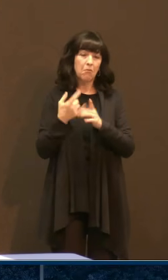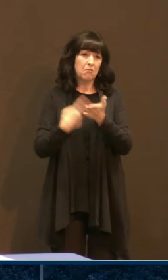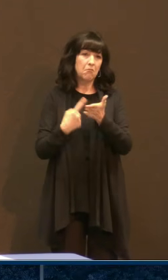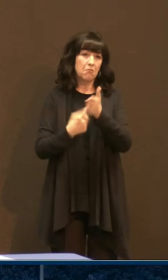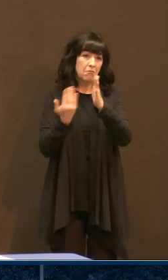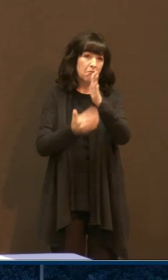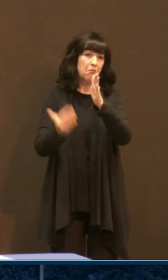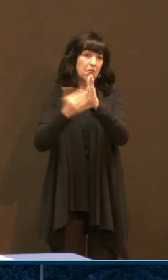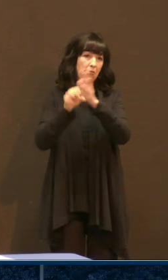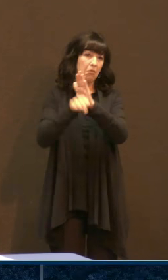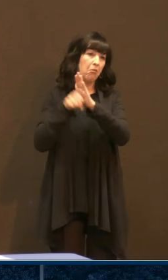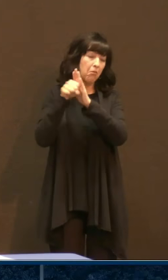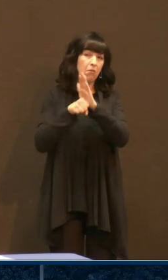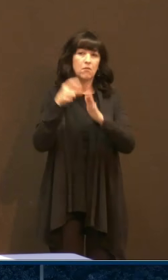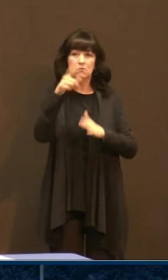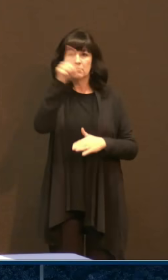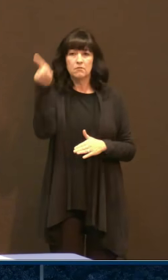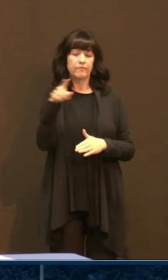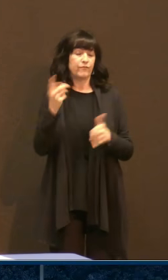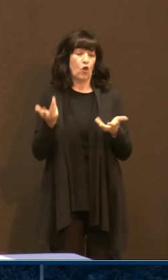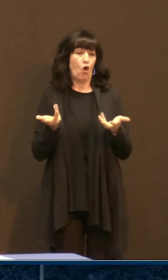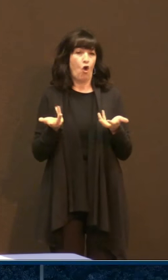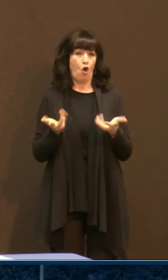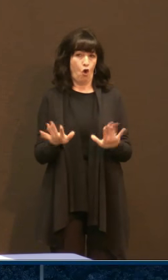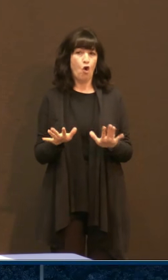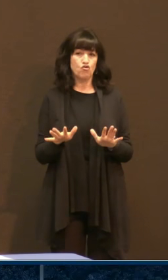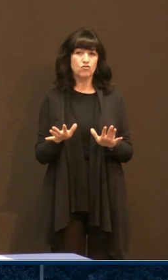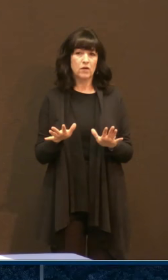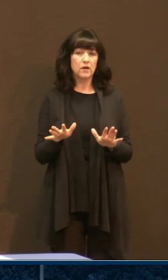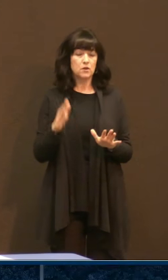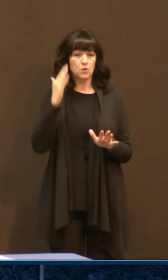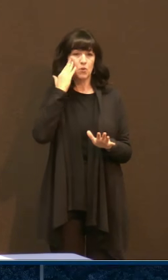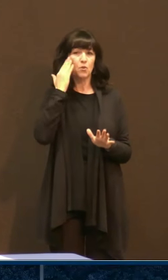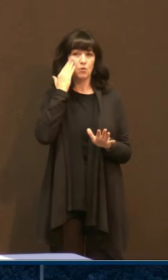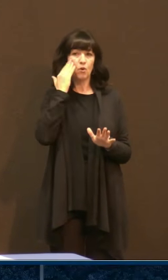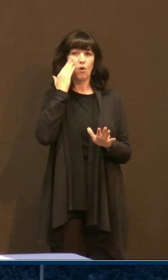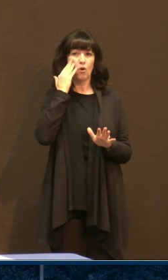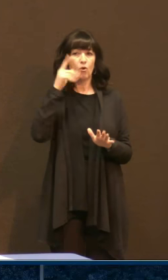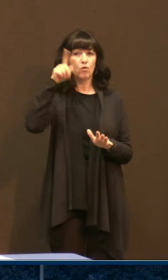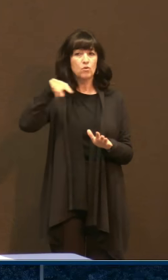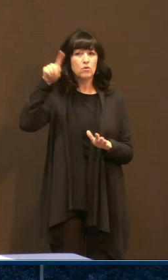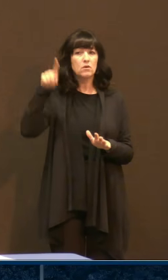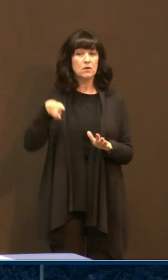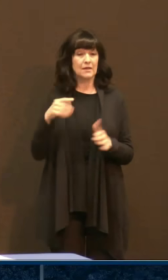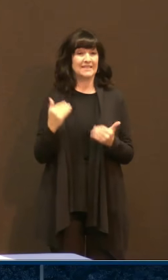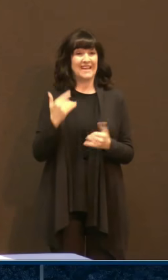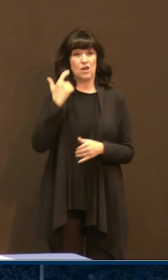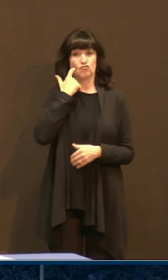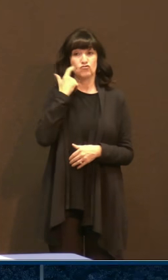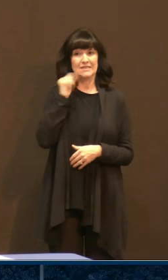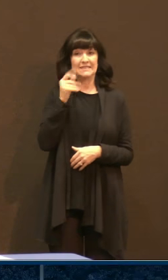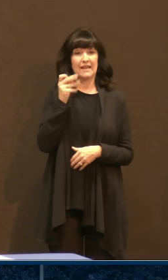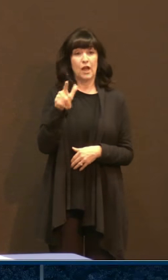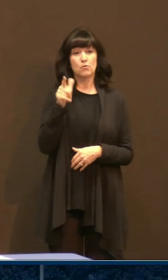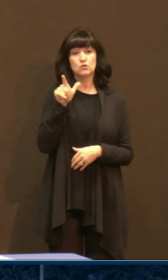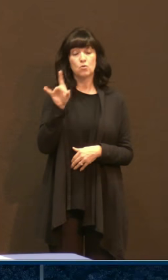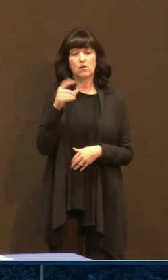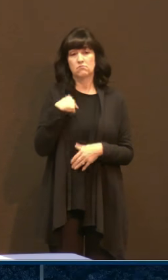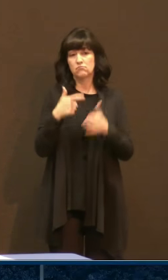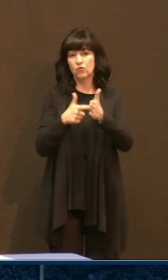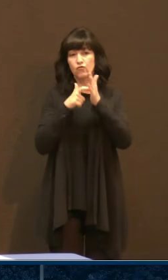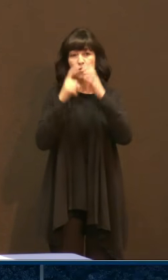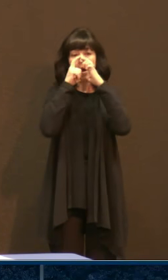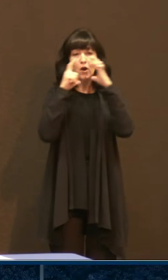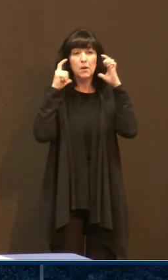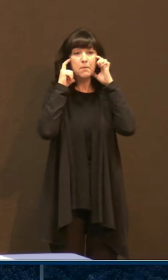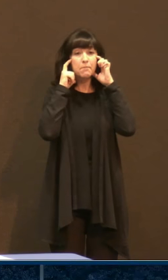the economies, and the most recent amendment to it requiring masks in public settings, and